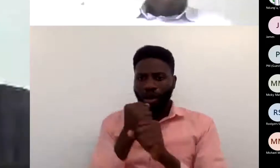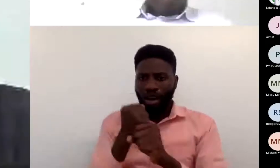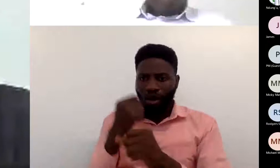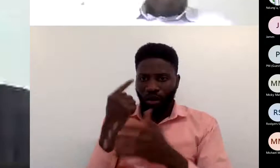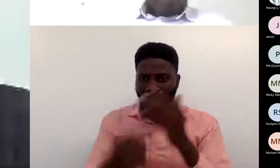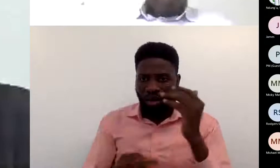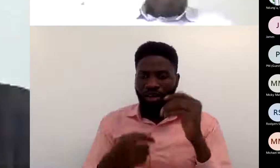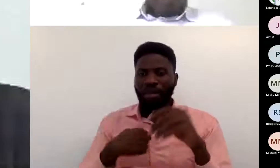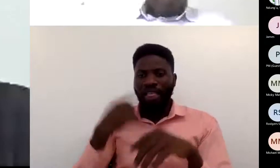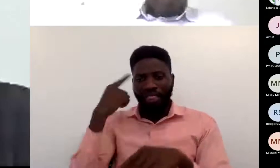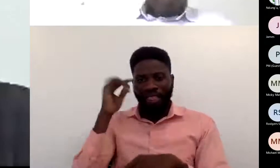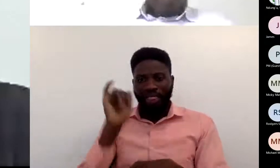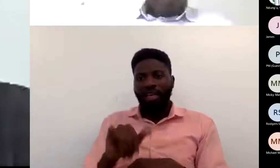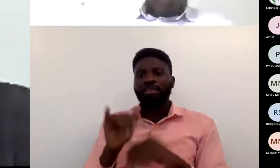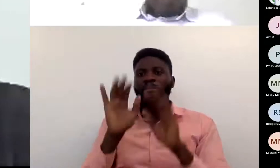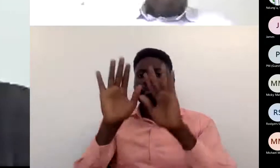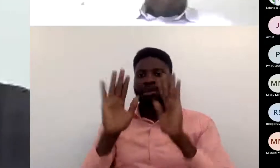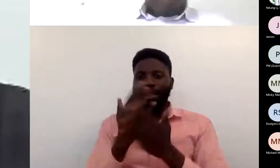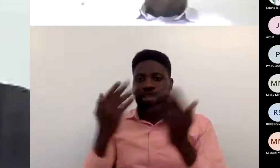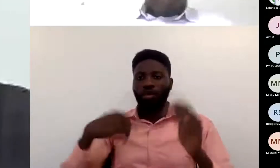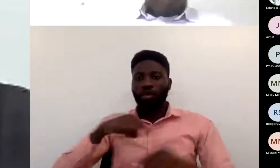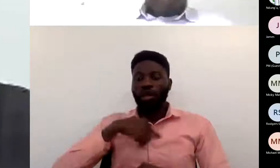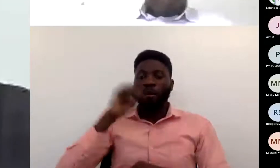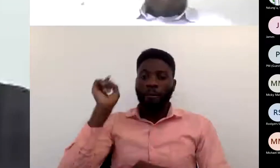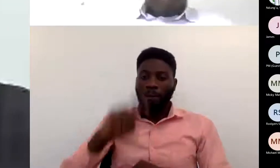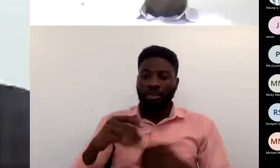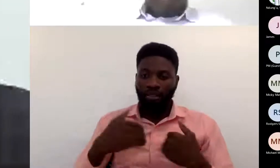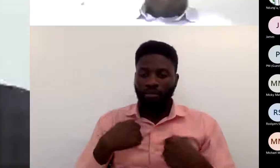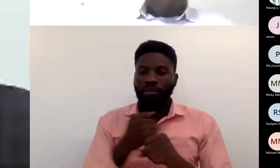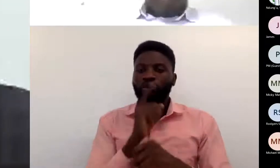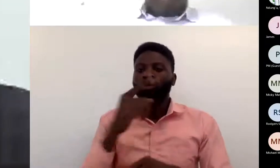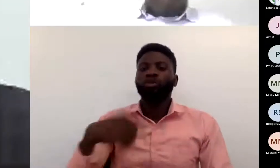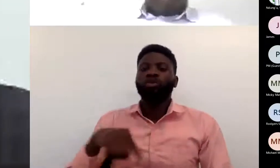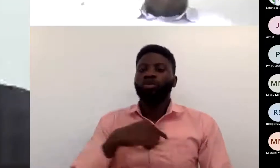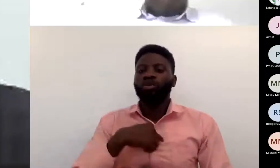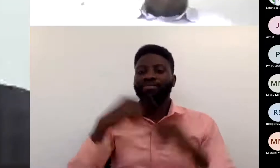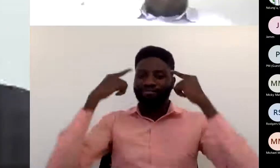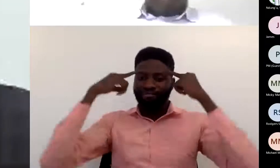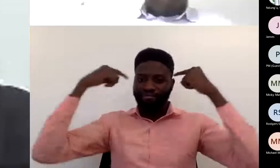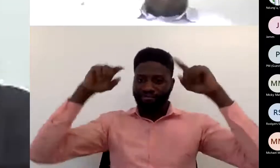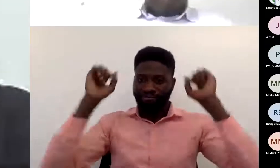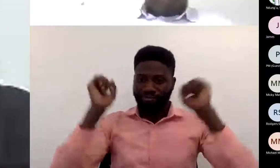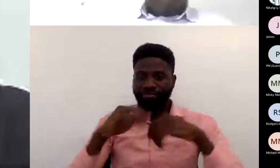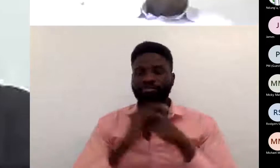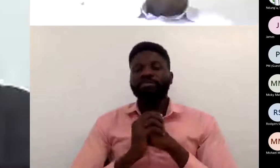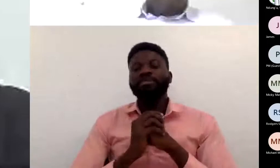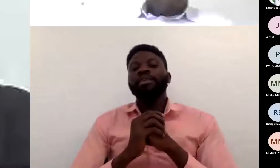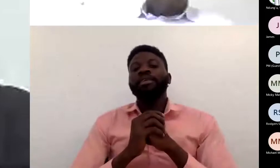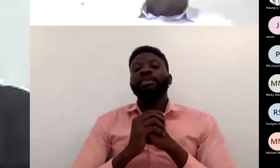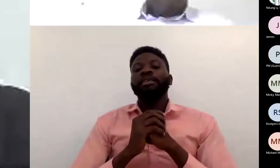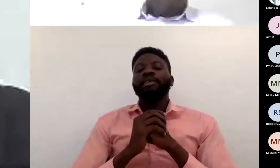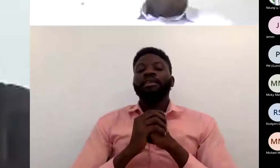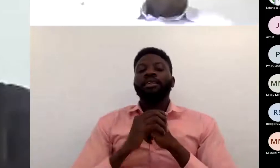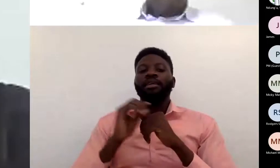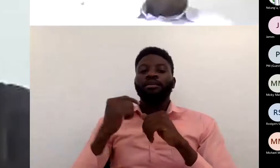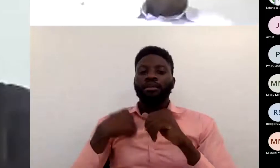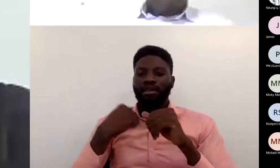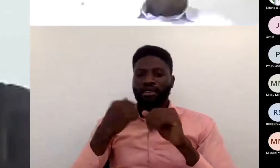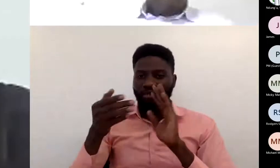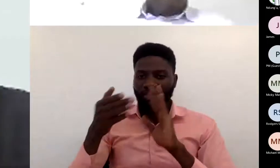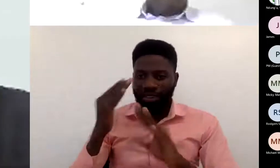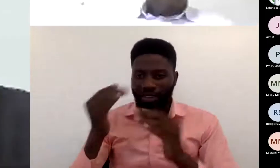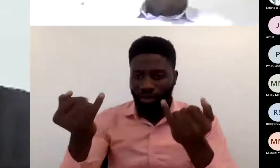that we have to put in place to make sure that we're all set up to succeed. So just in terms of giving a quick